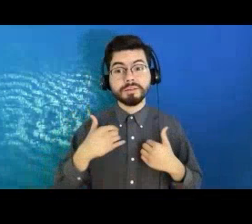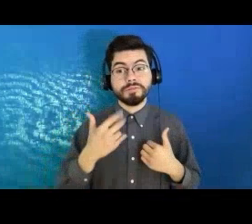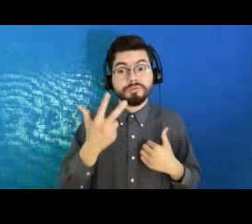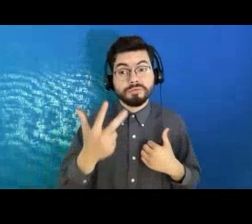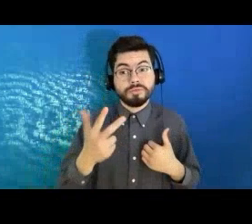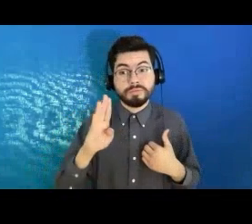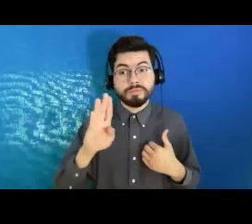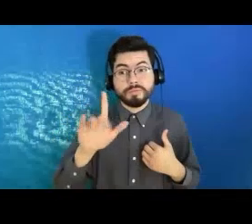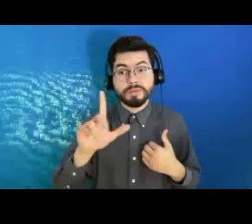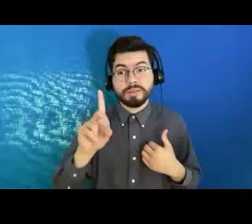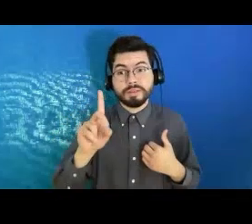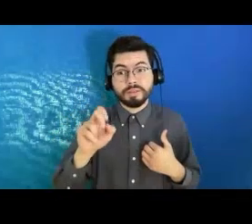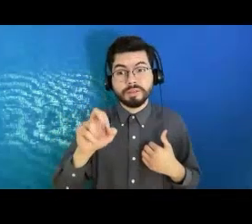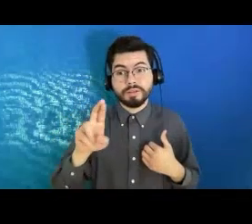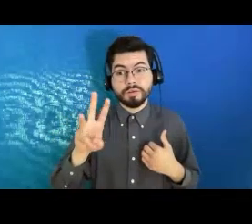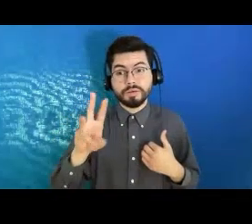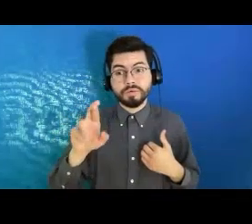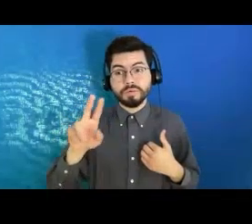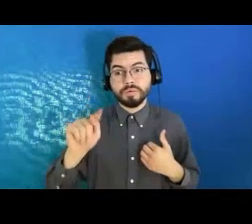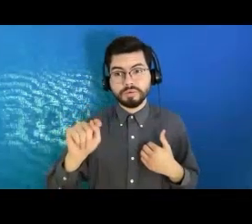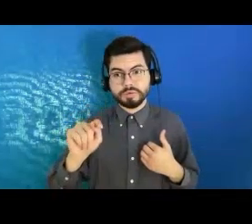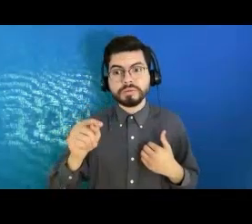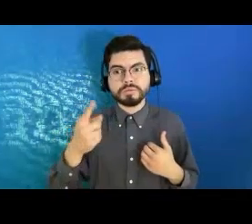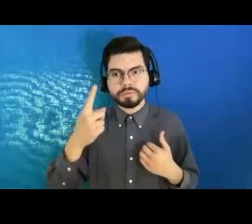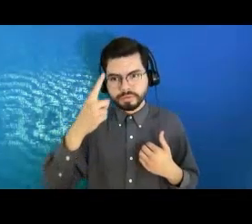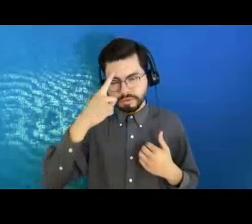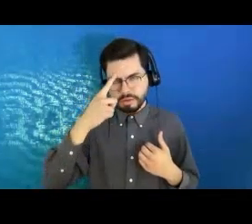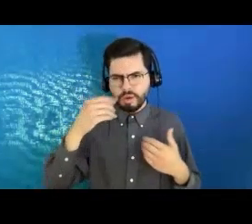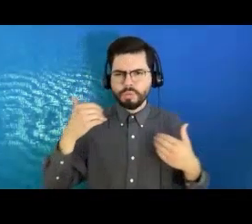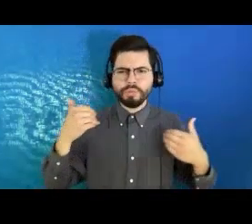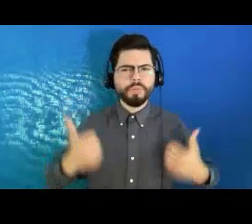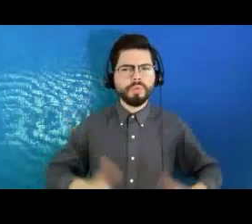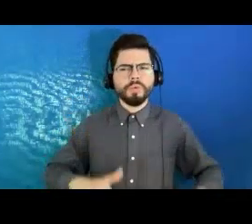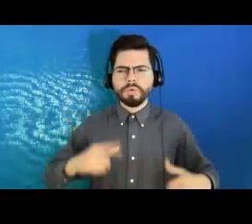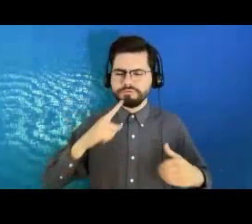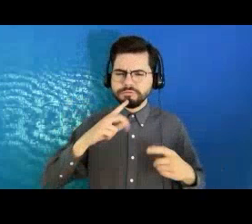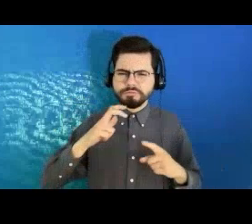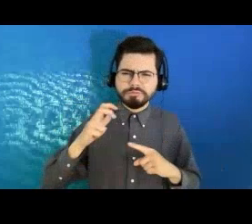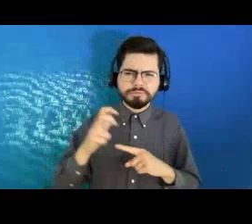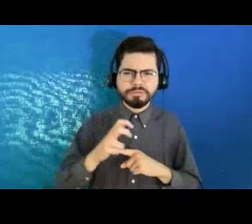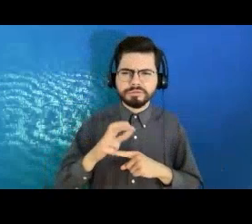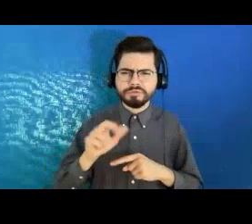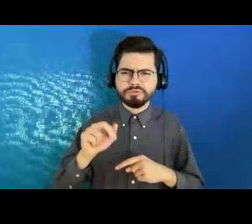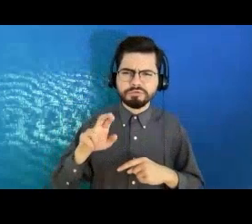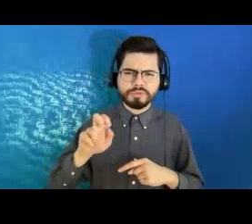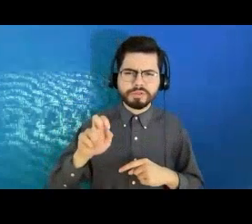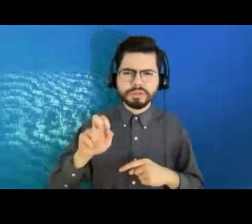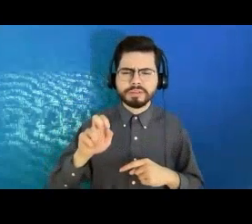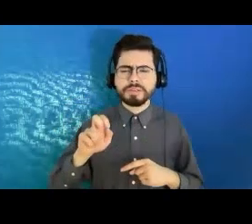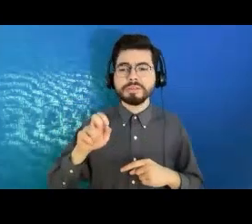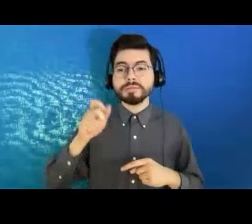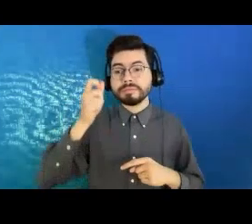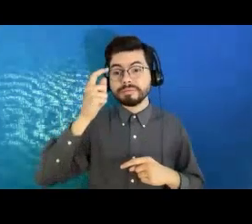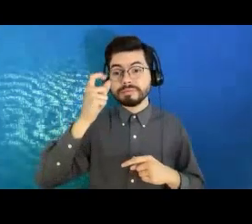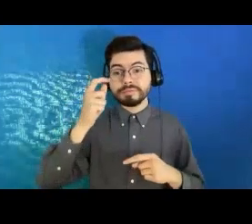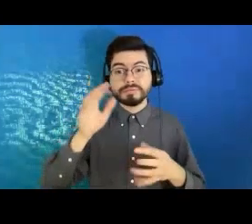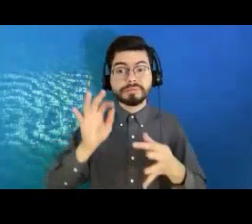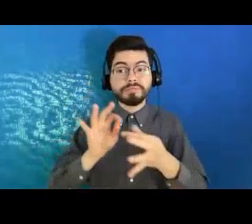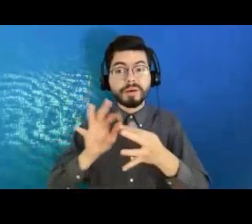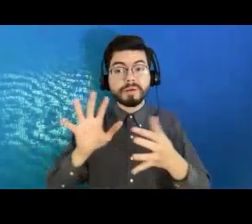and one of them was thought to be the most rare in the park, and it was disjunct from the Pacific Northwest where there were